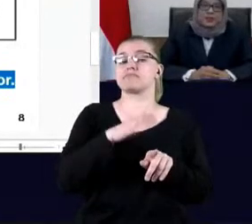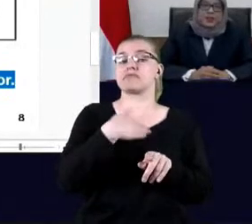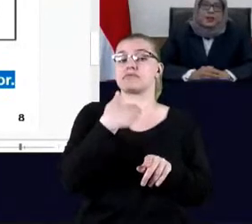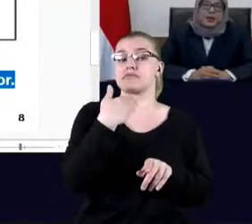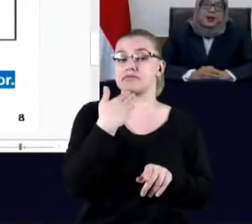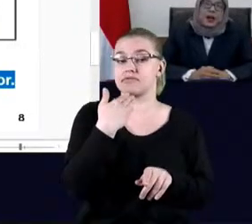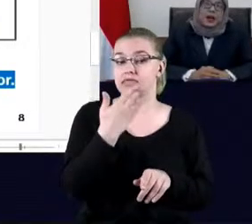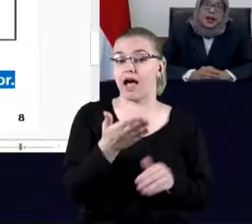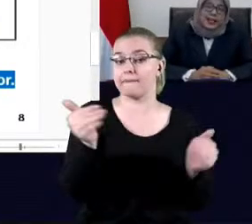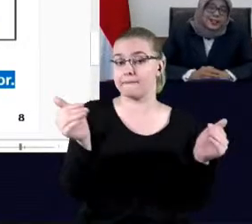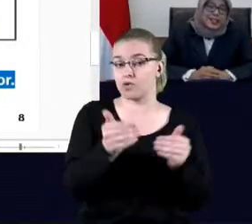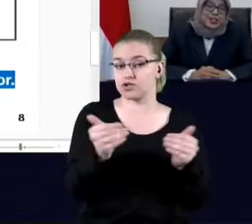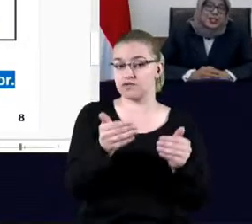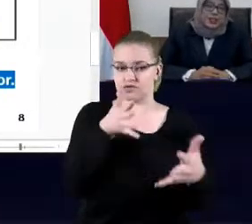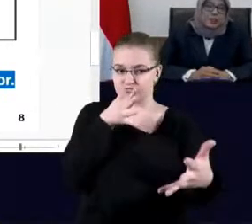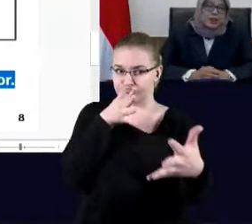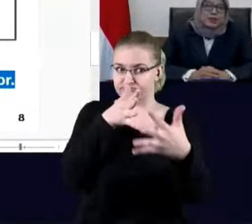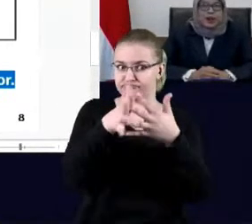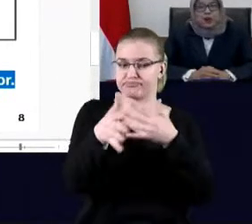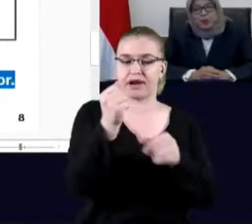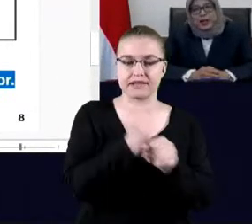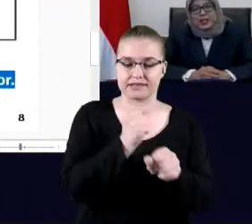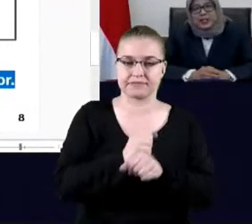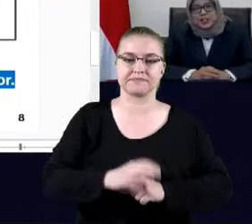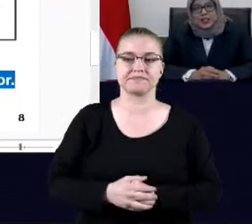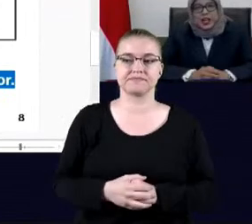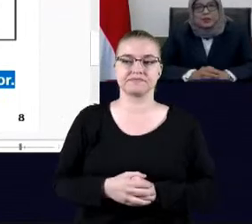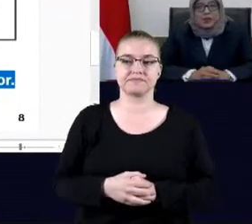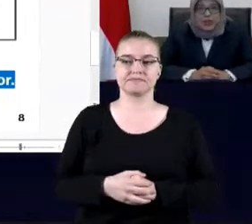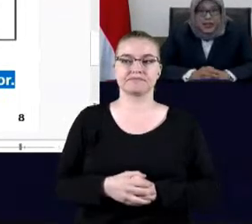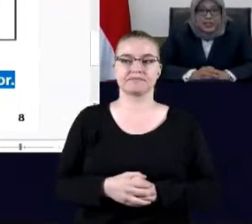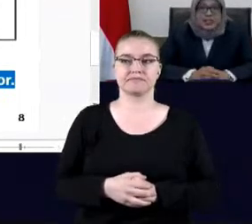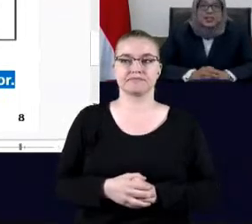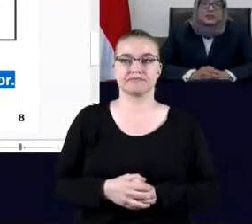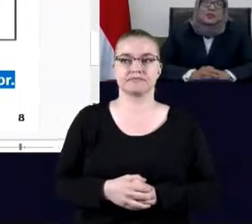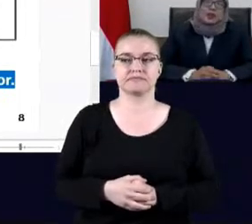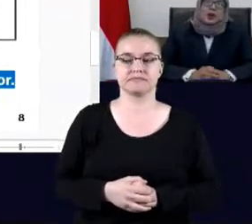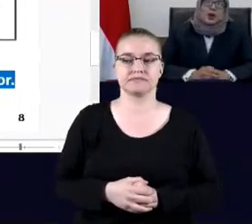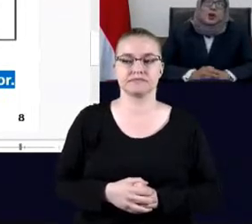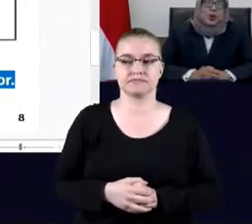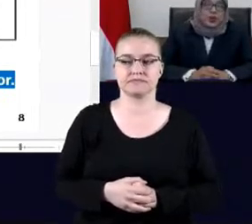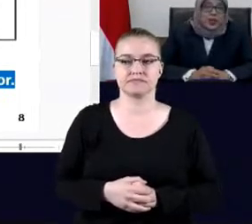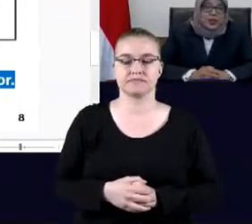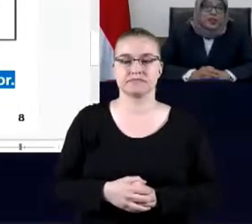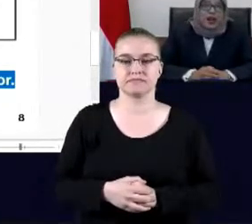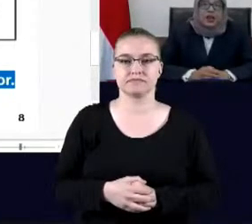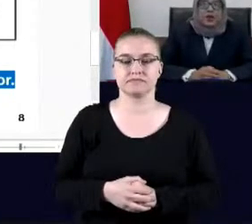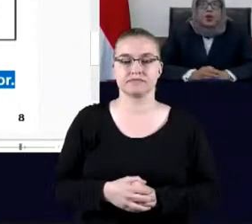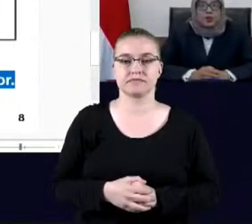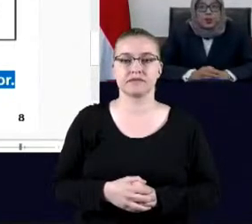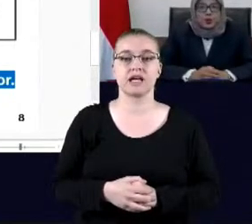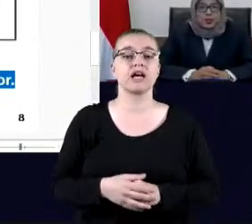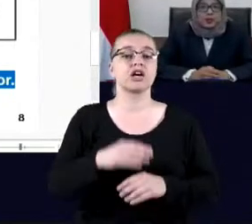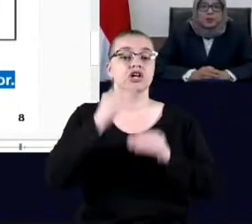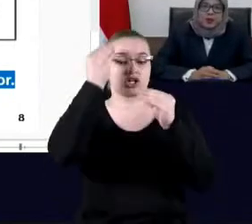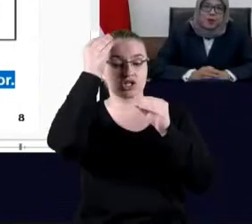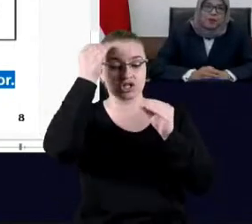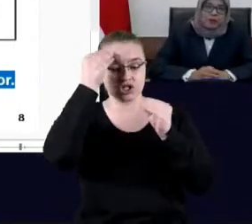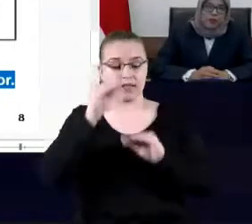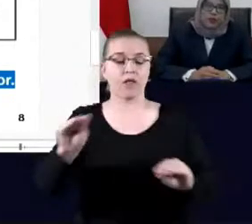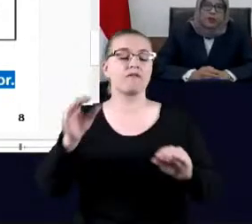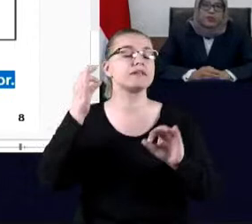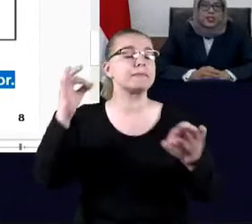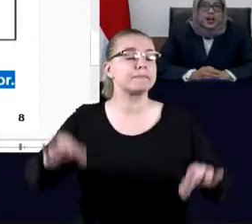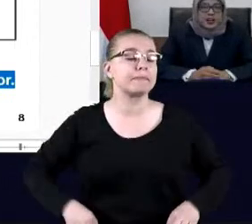transparency. Ladies and gentlemen, fellow panelists and moderator, with this, I conclude the